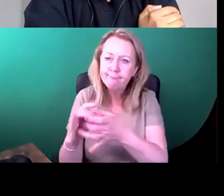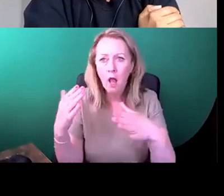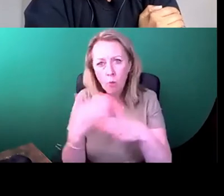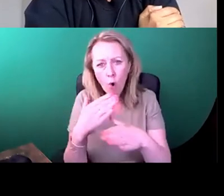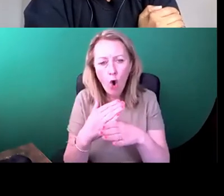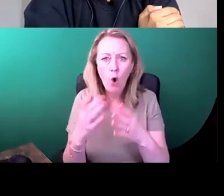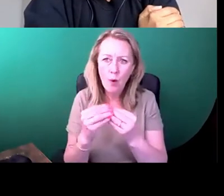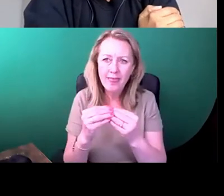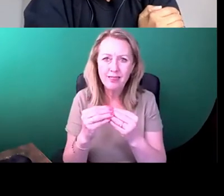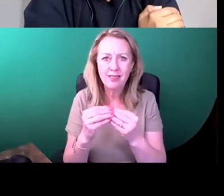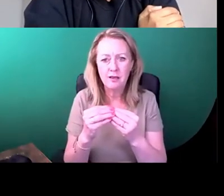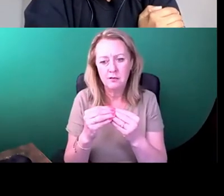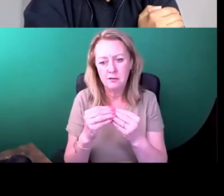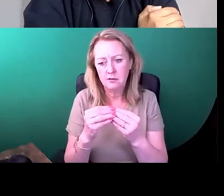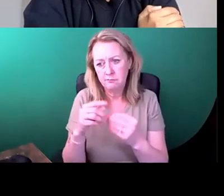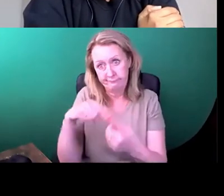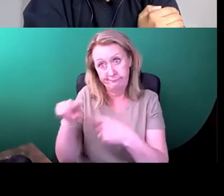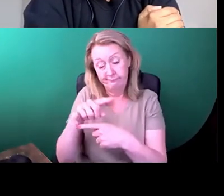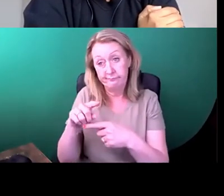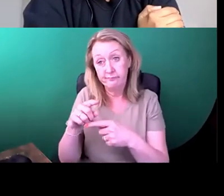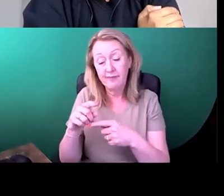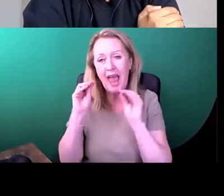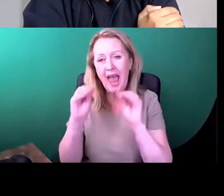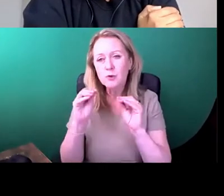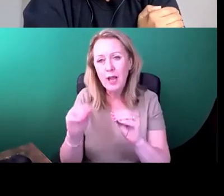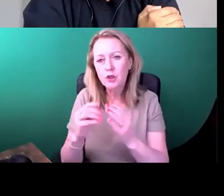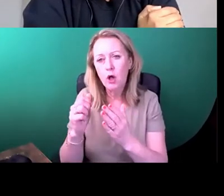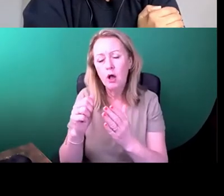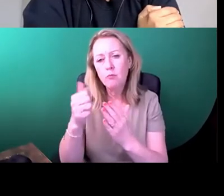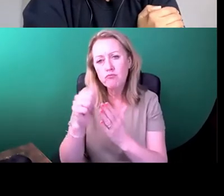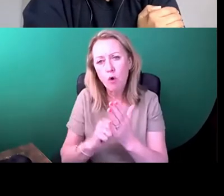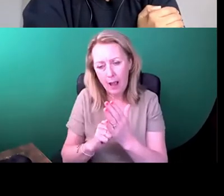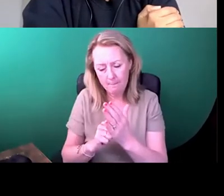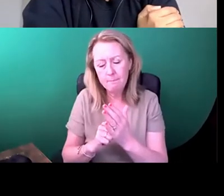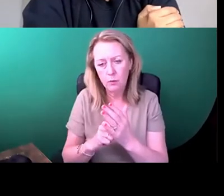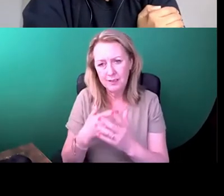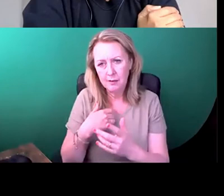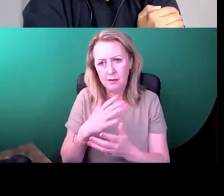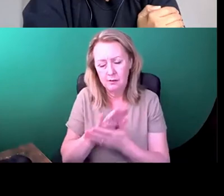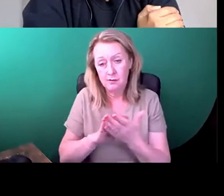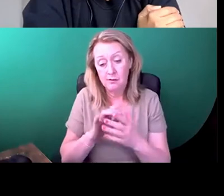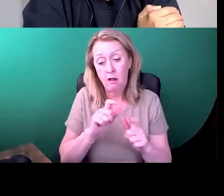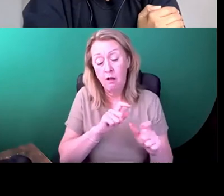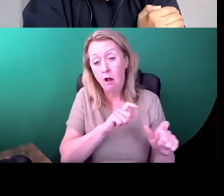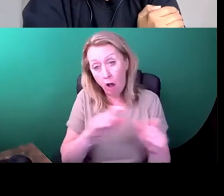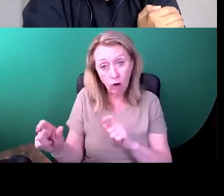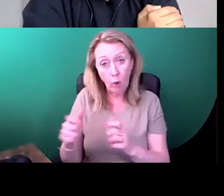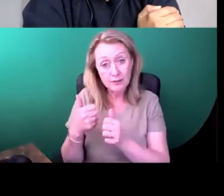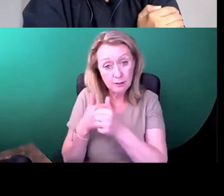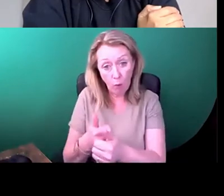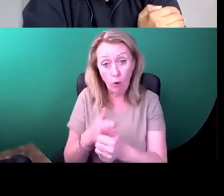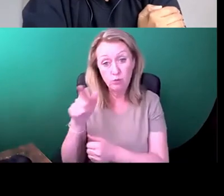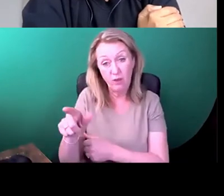of an education programme led by the Head of Education Gemma Wright involved ongoing sustained support from Action Space and Camden's